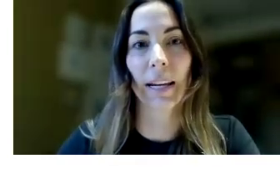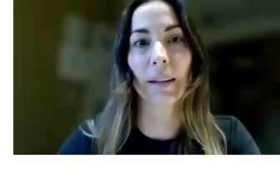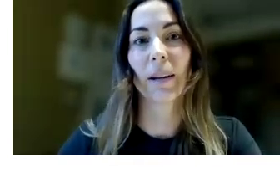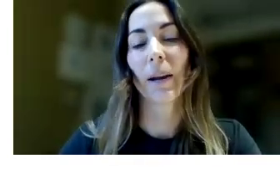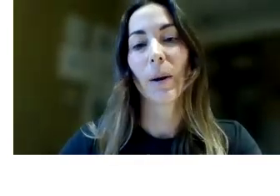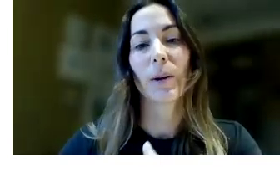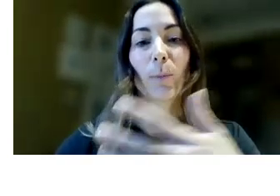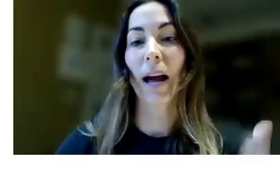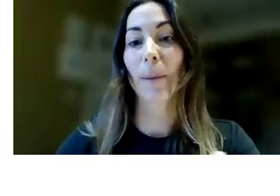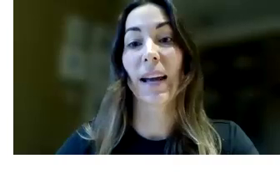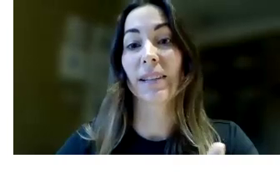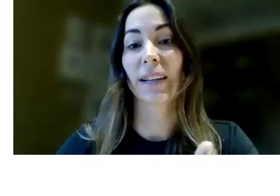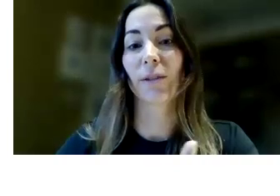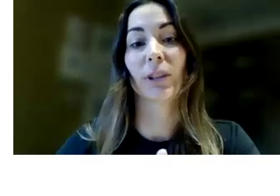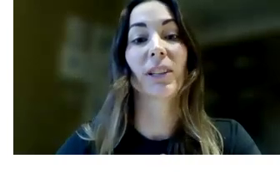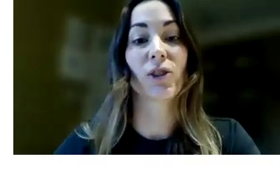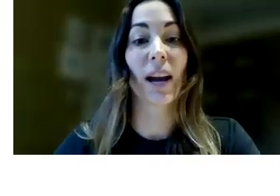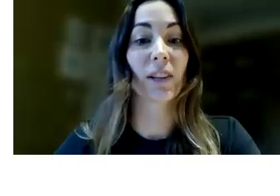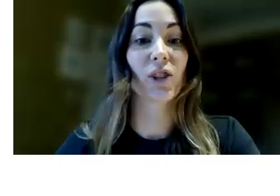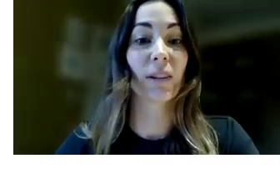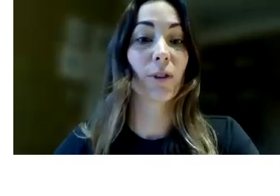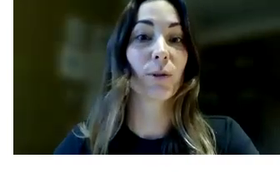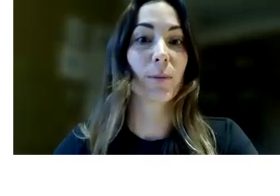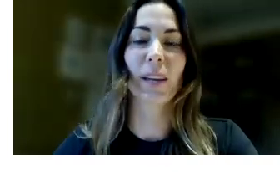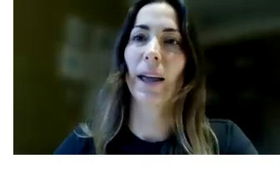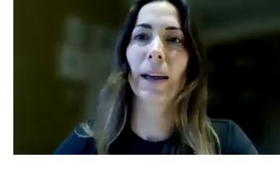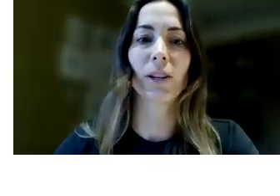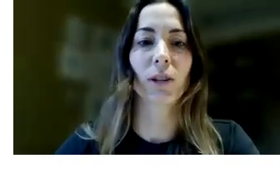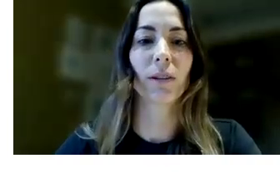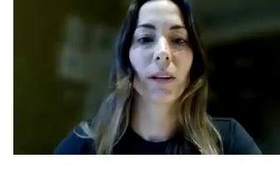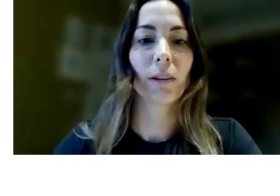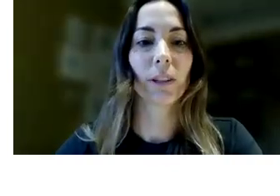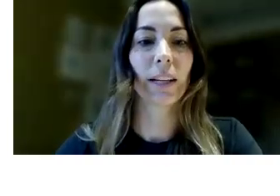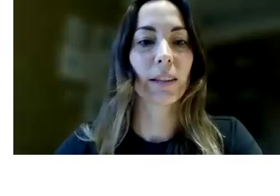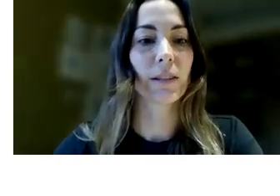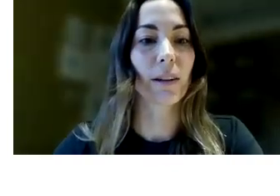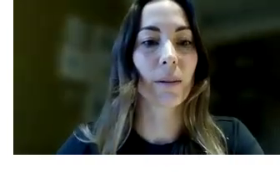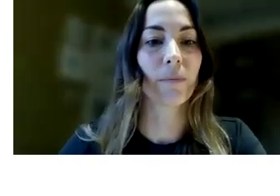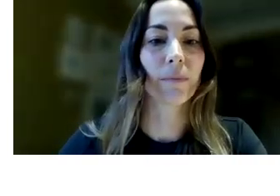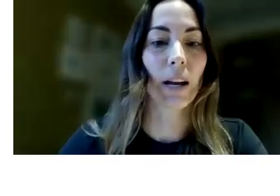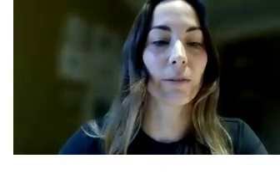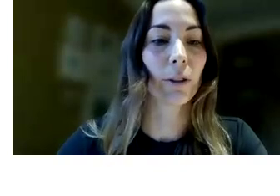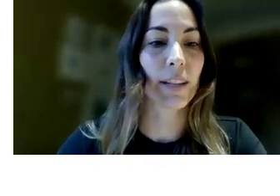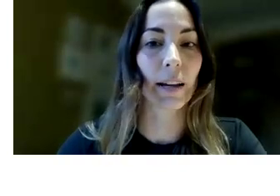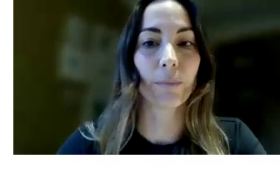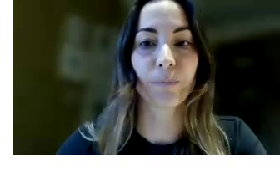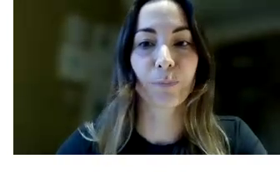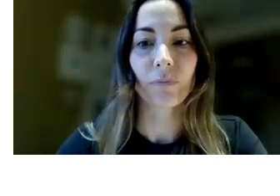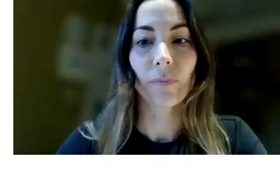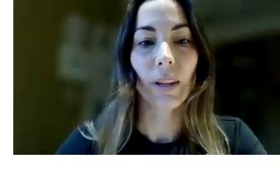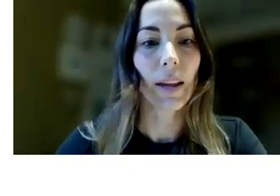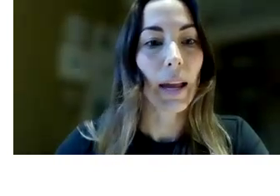at the beginning. And, perhaps it has to get really challenging for you to say, hey, I should really get this kind of looked